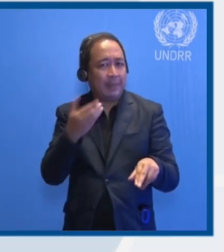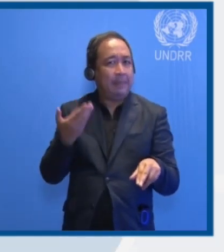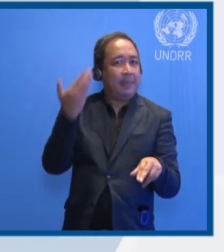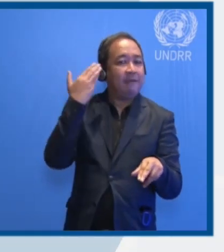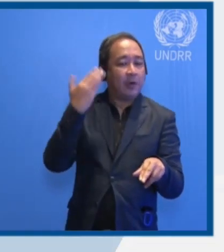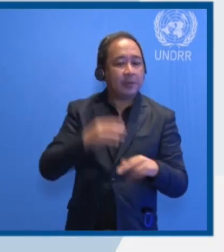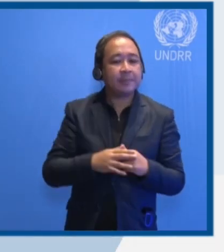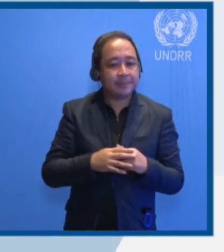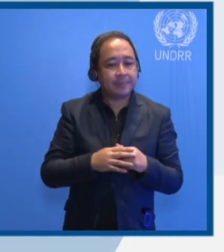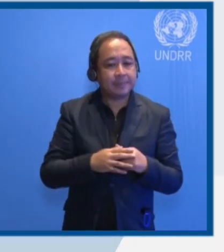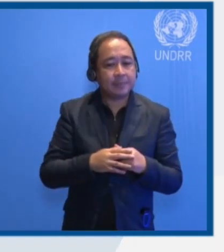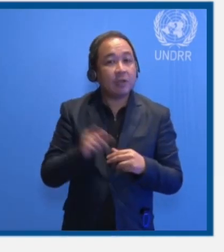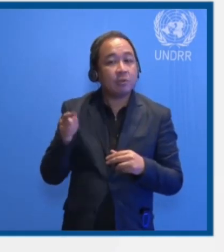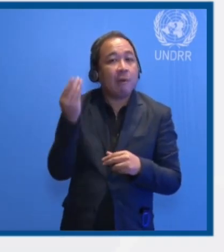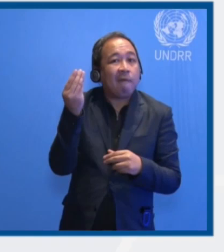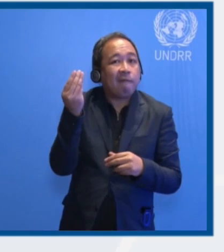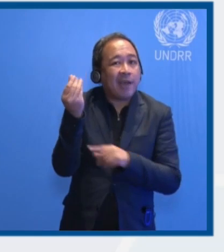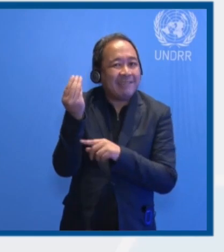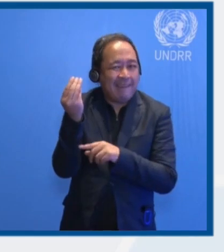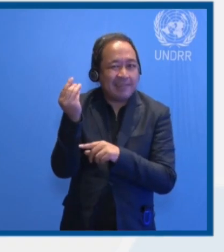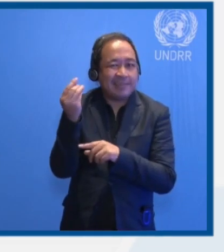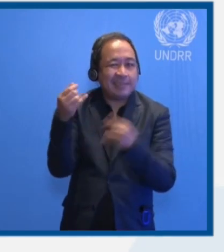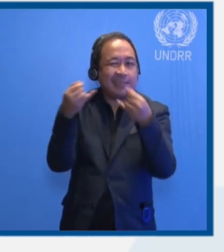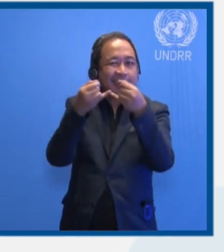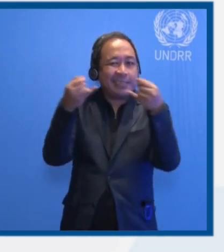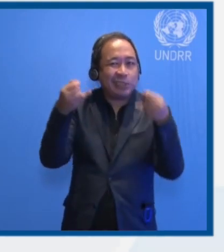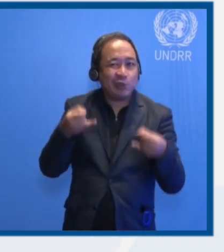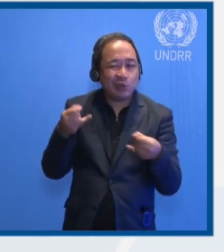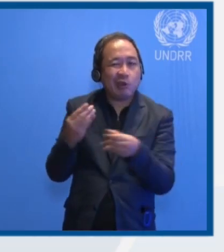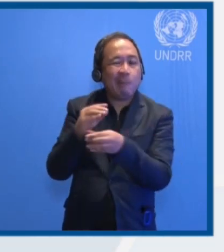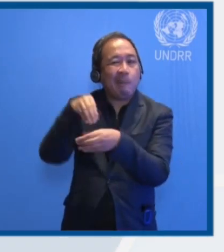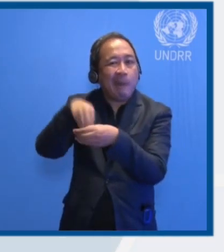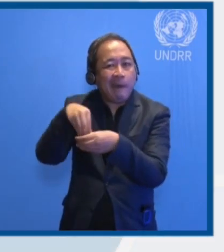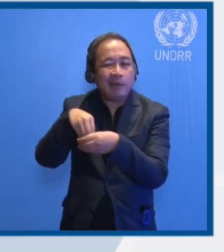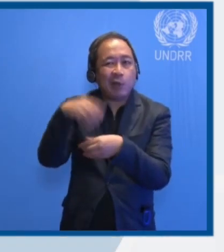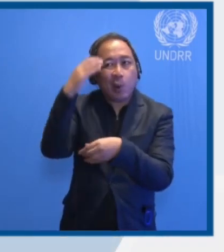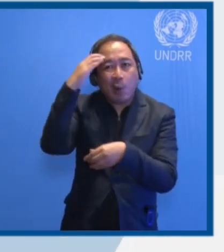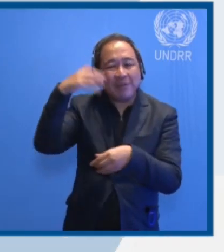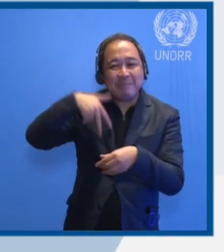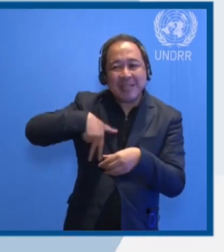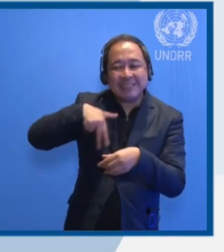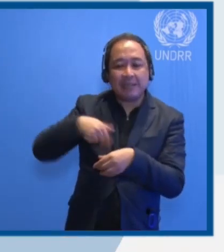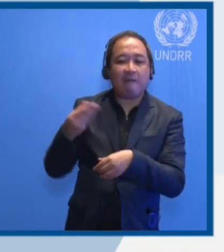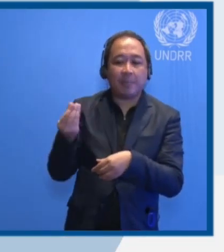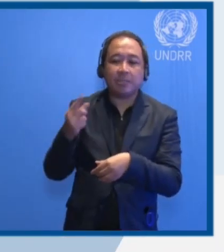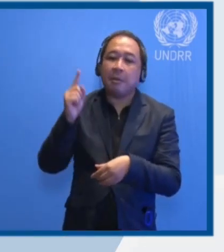land for reducing hydrometeorological disaster related to climate change. Thank you, Mr. Moderator.